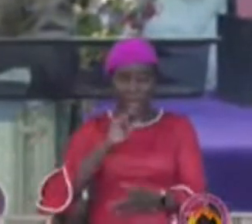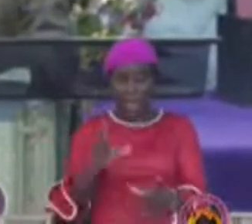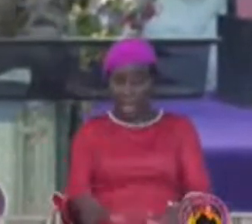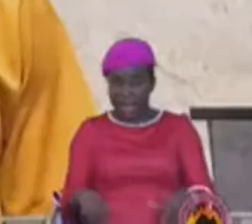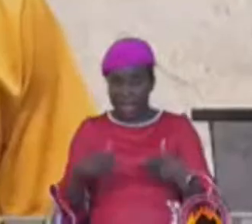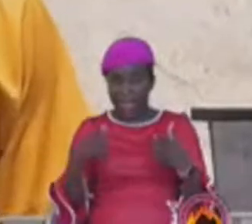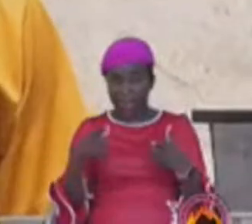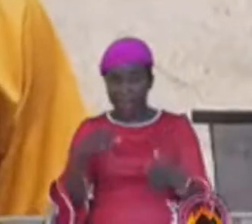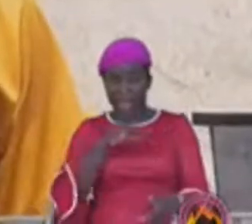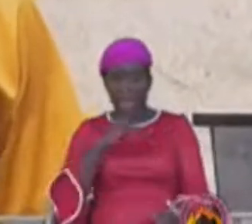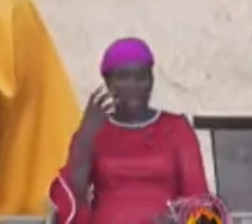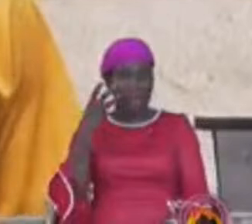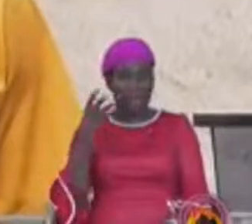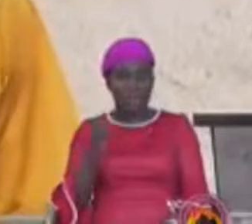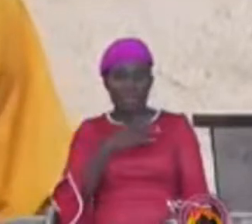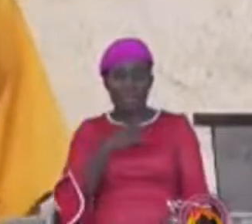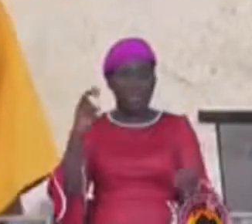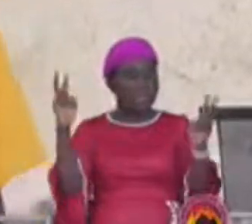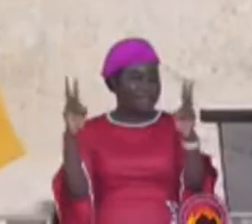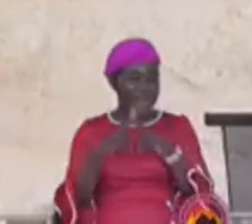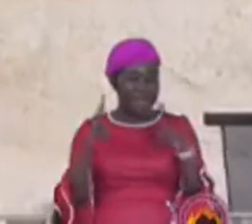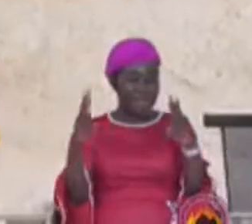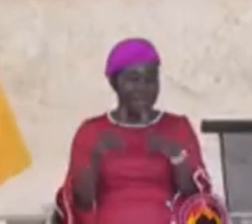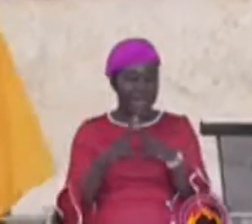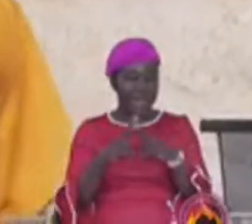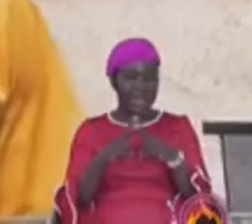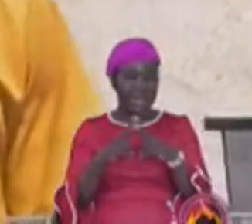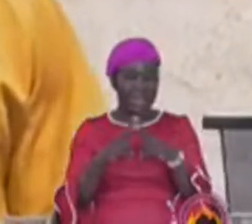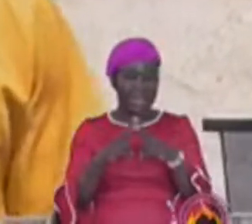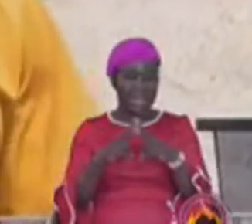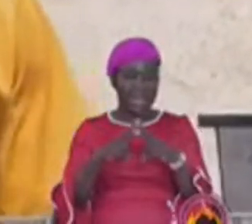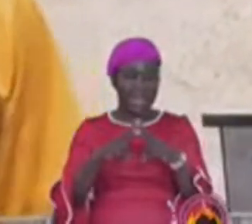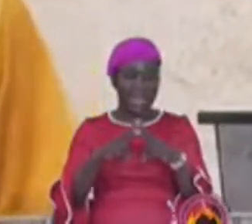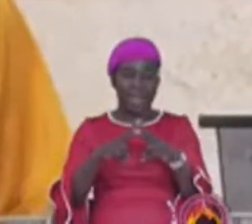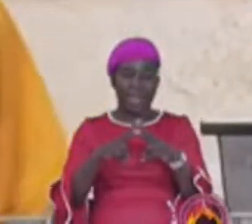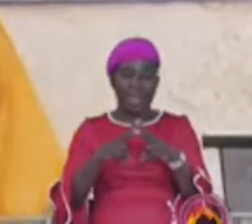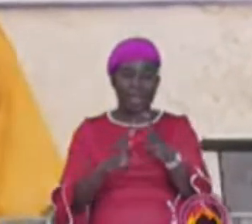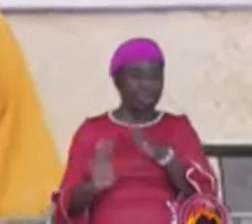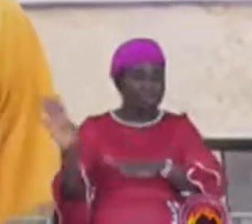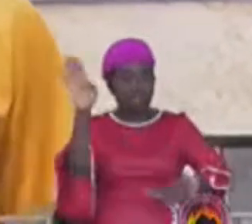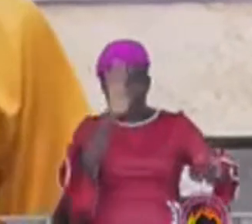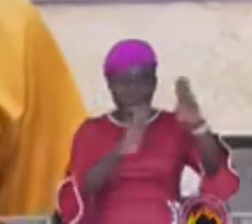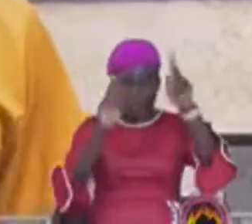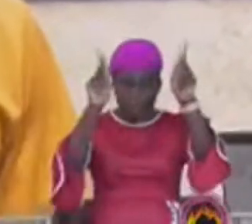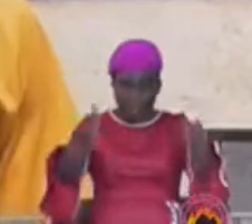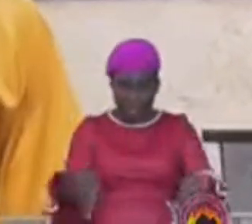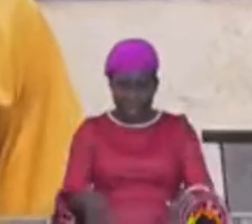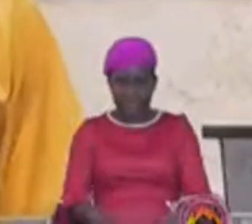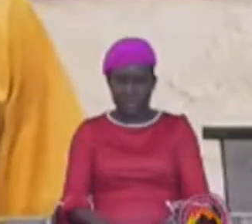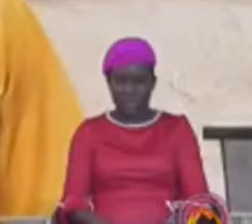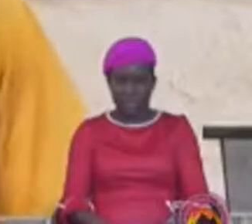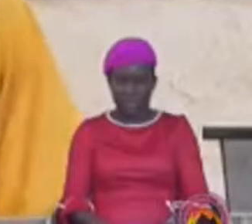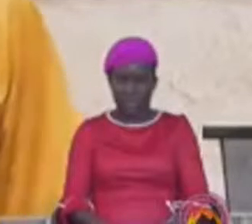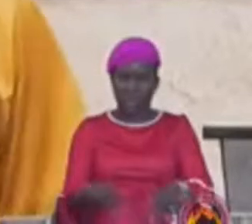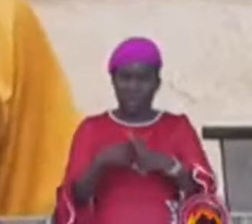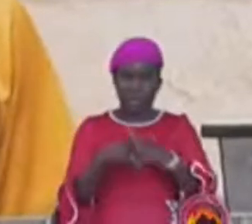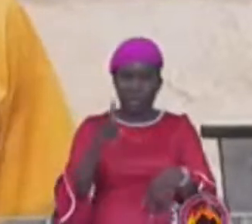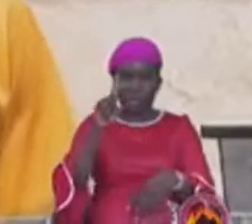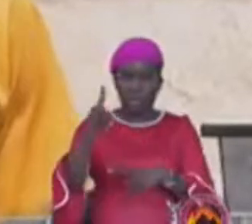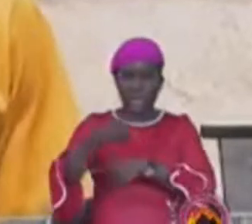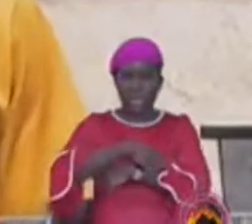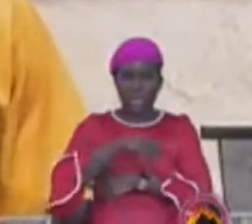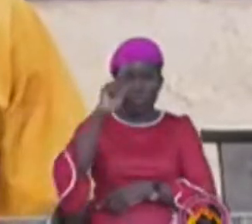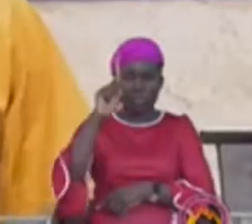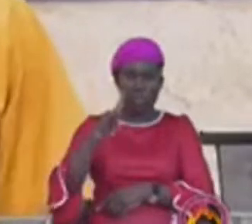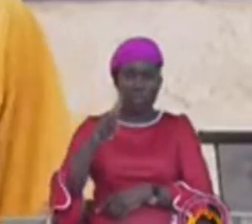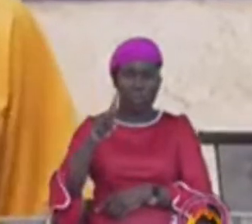fa wahala kan ti mi pa eyan ma nbe wu mi gan gbe gba dode na ni awon ma kan o wa preach la adugbo wa ibi to ti wa preach la adugbo